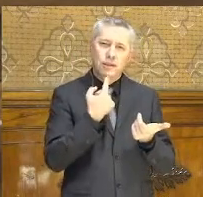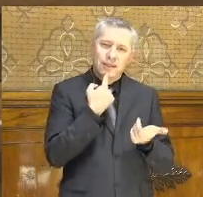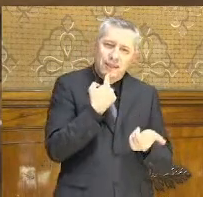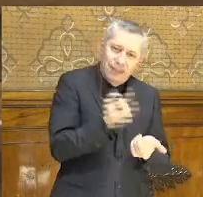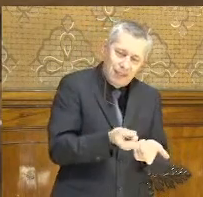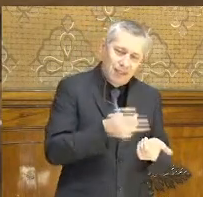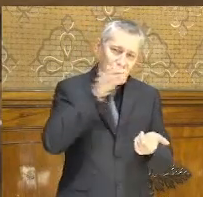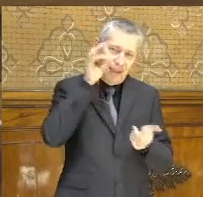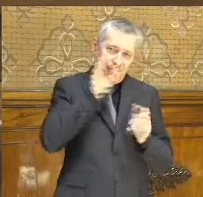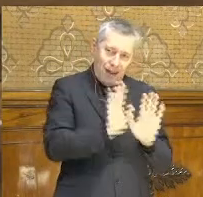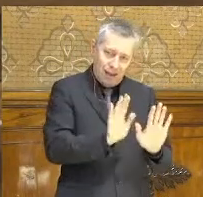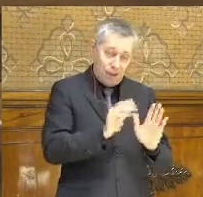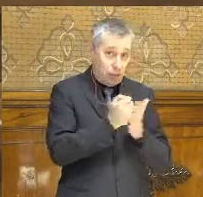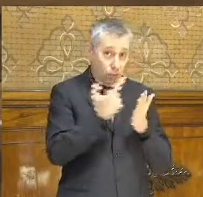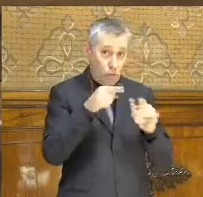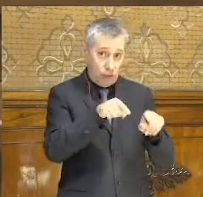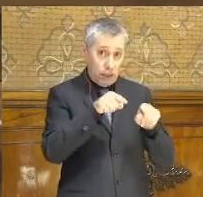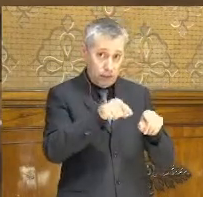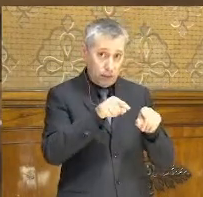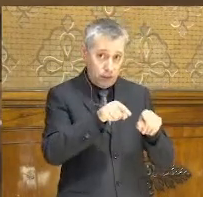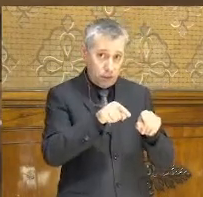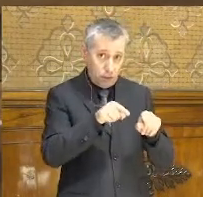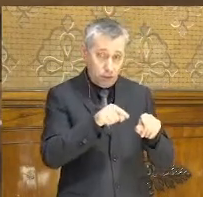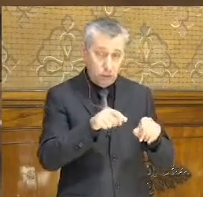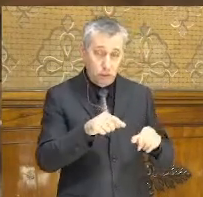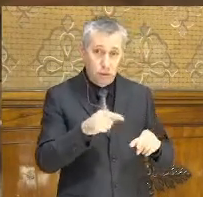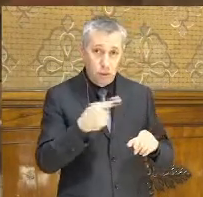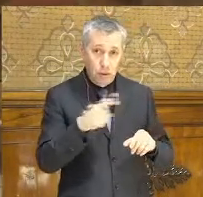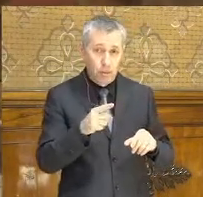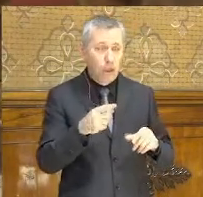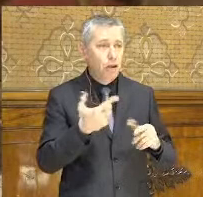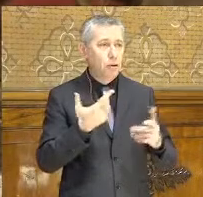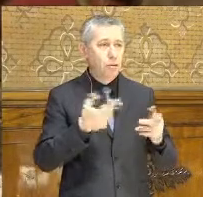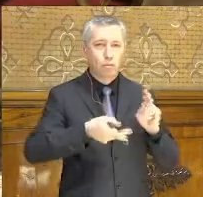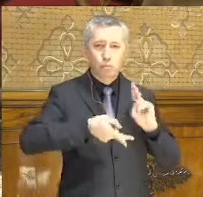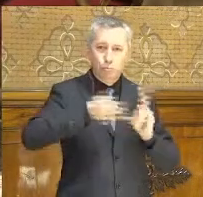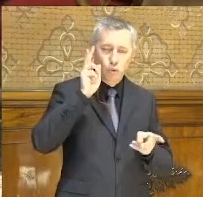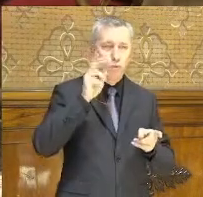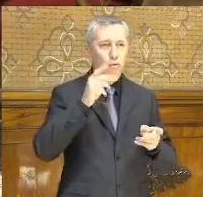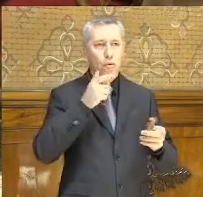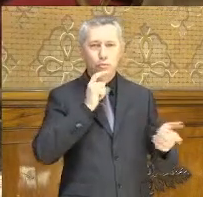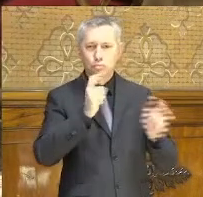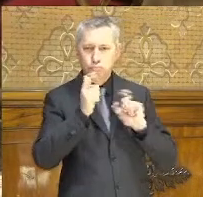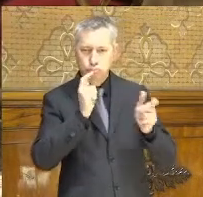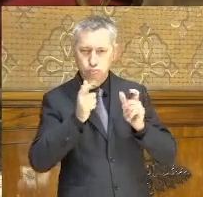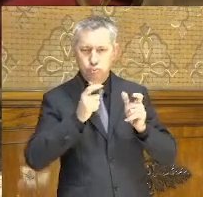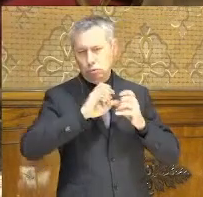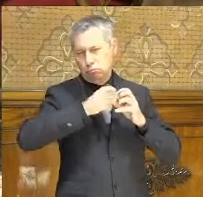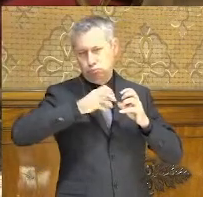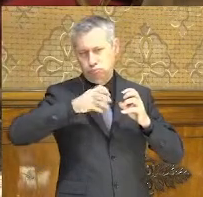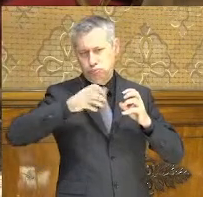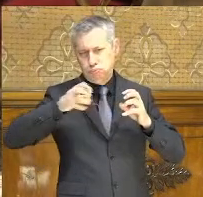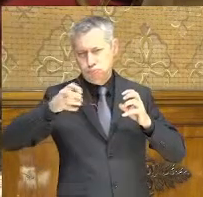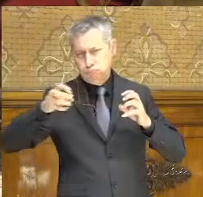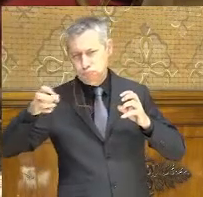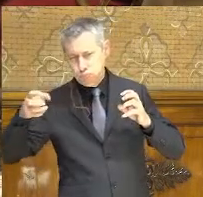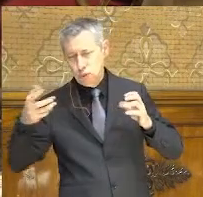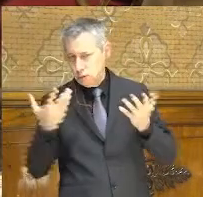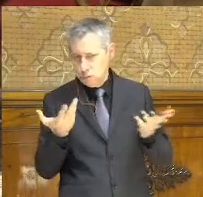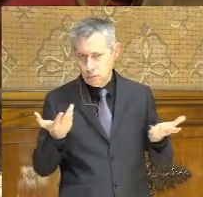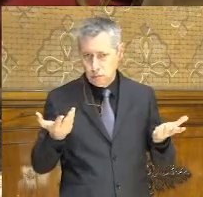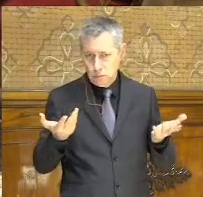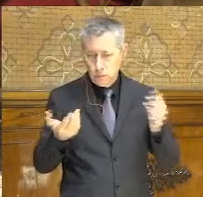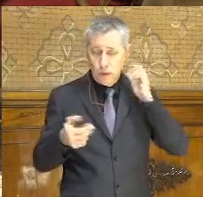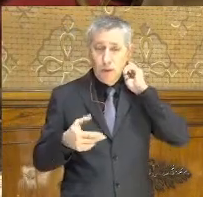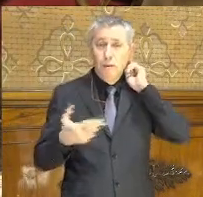you know, find some more common terrain. I think you're absolutely right. To speak English,